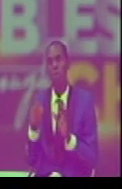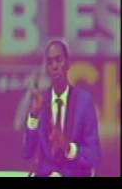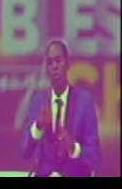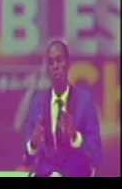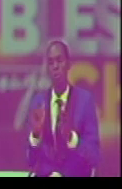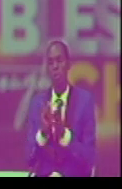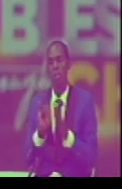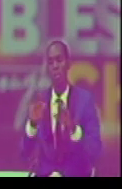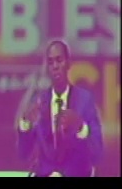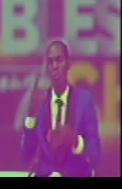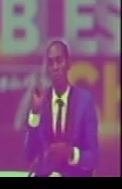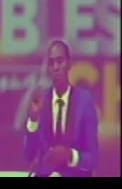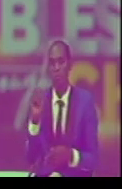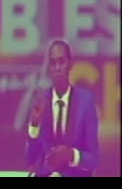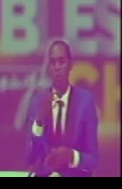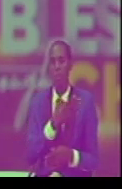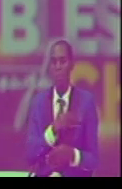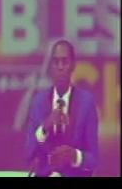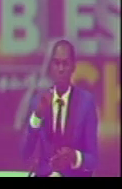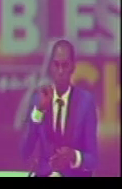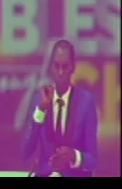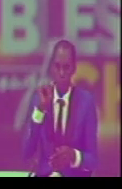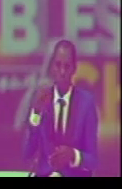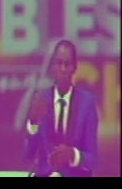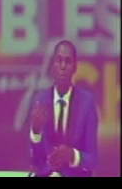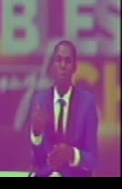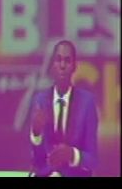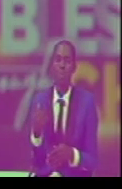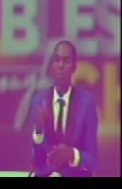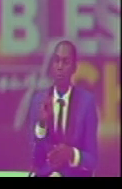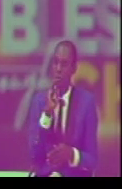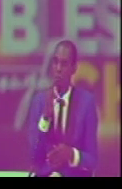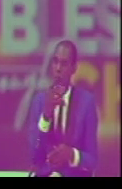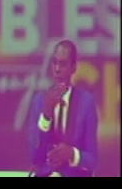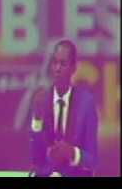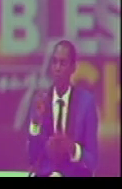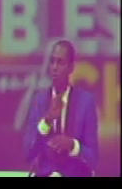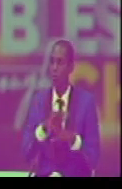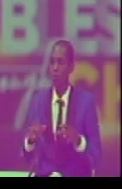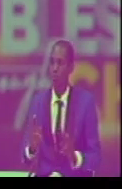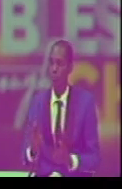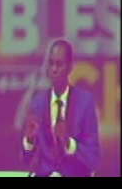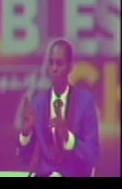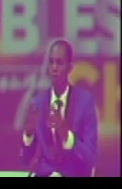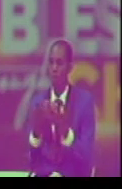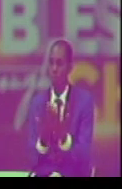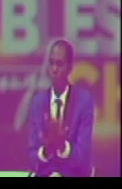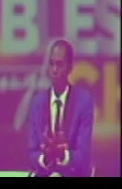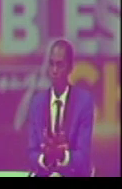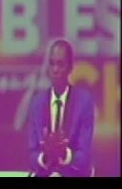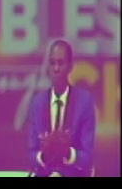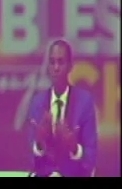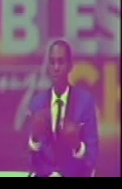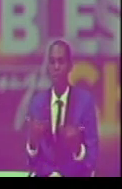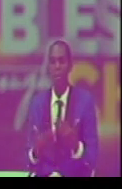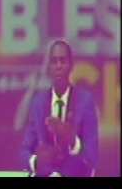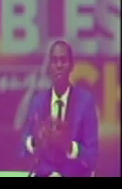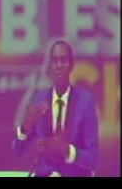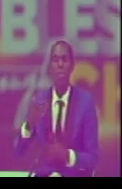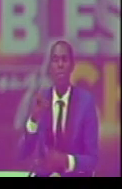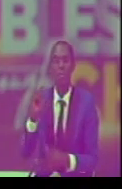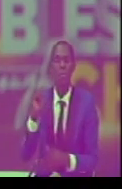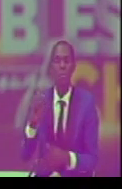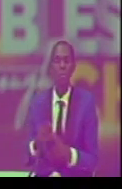those who gave testimony today. Then tomorrow we give the one for today. So you better wait and have your